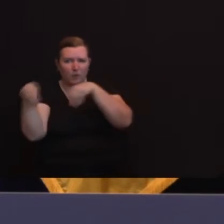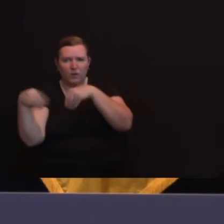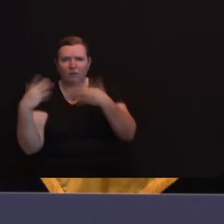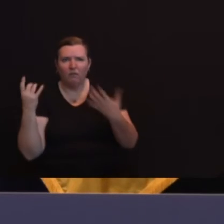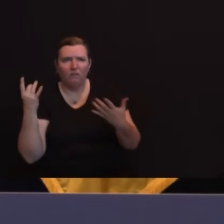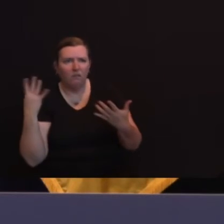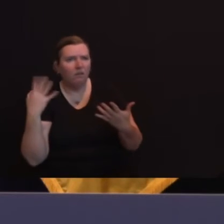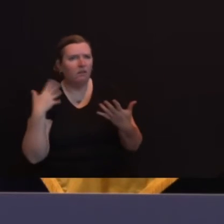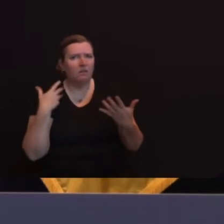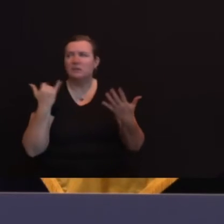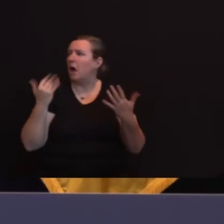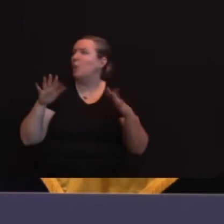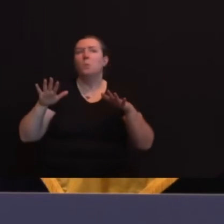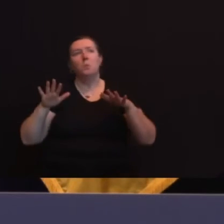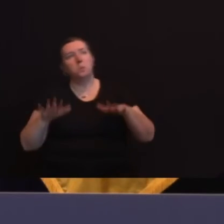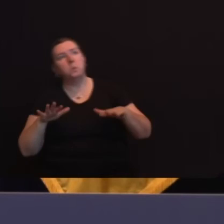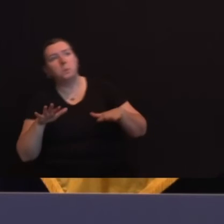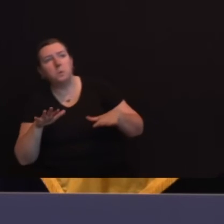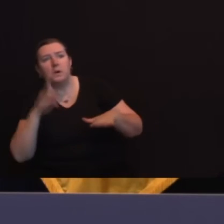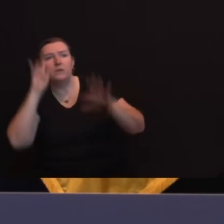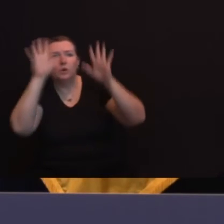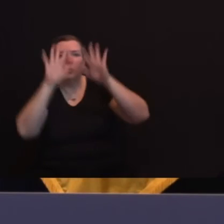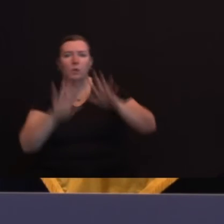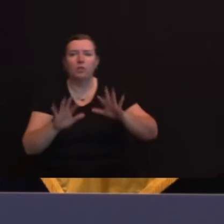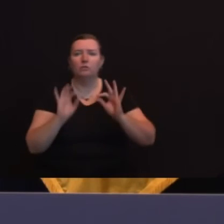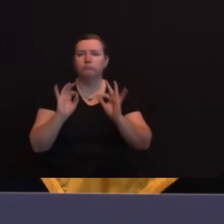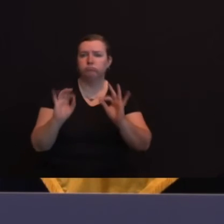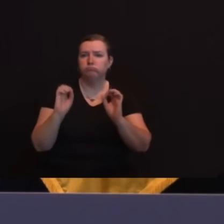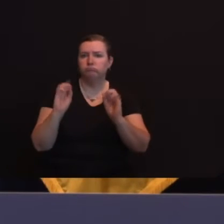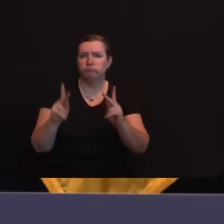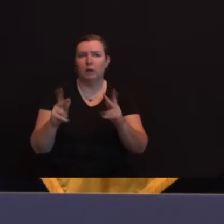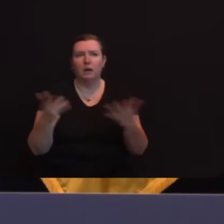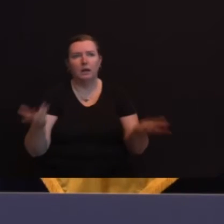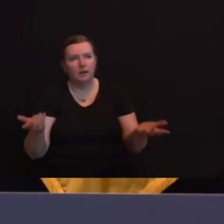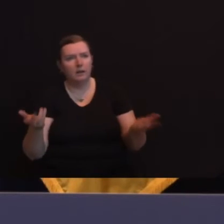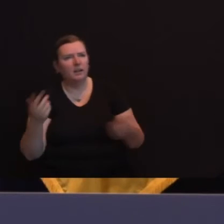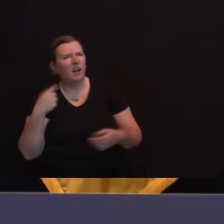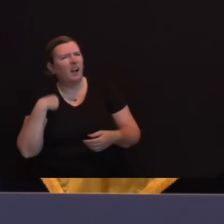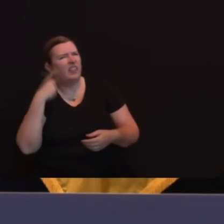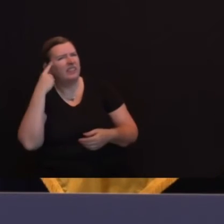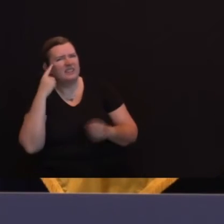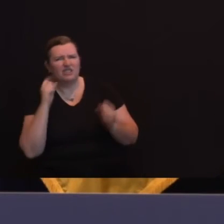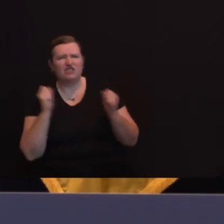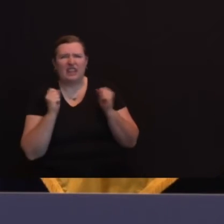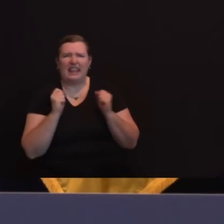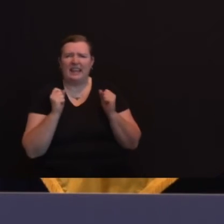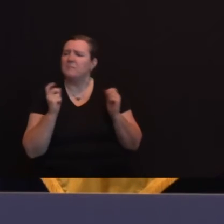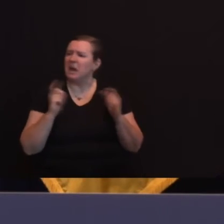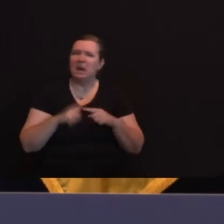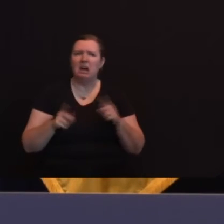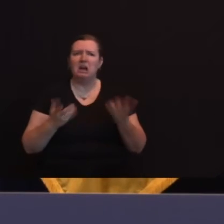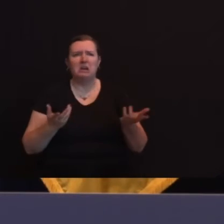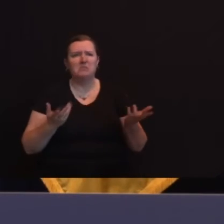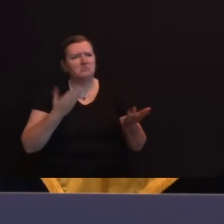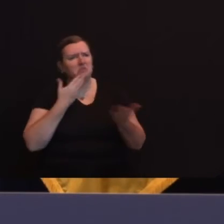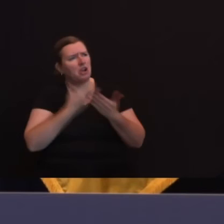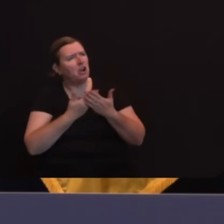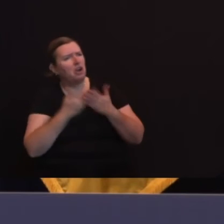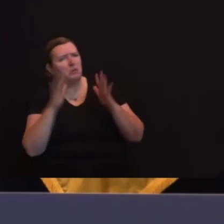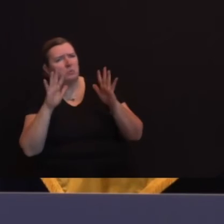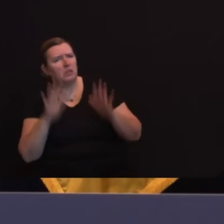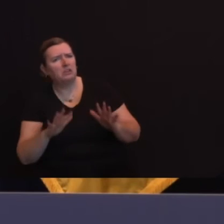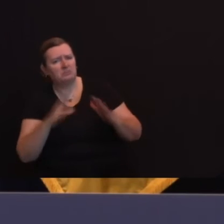bit. Would love to get a sense of the outages. And also, I think it's chilly, but we got some decent weather ahead of us. And I would just, back